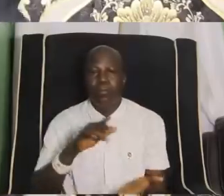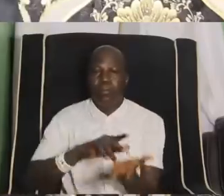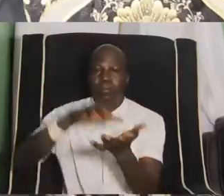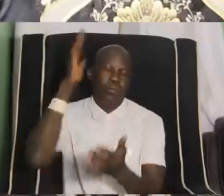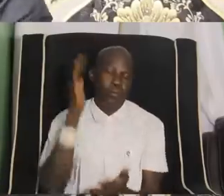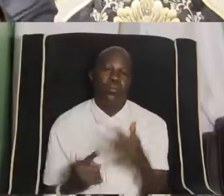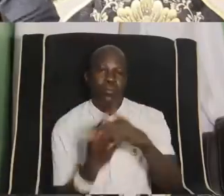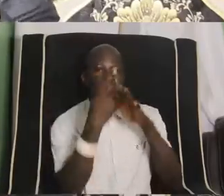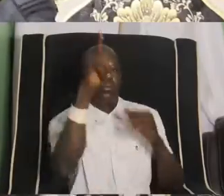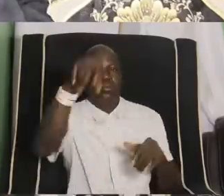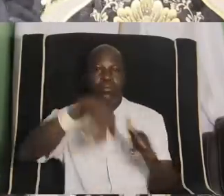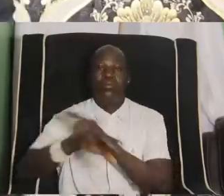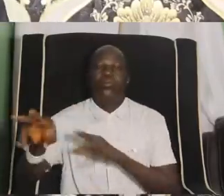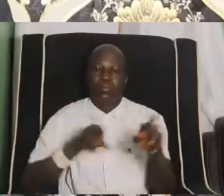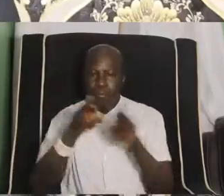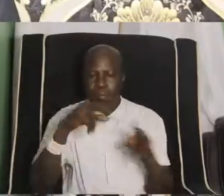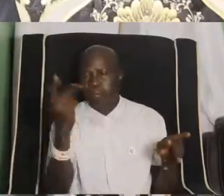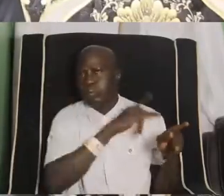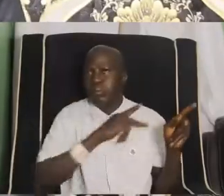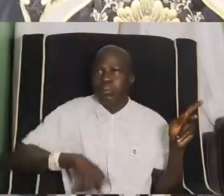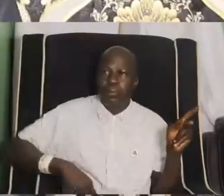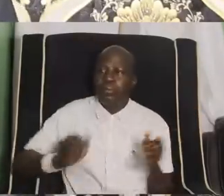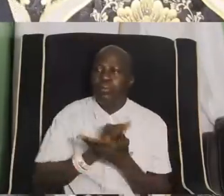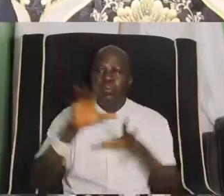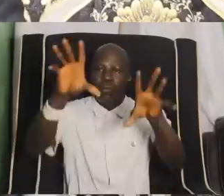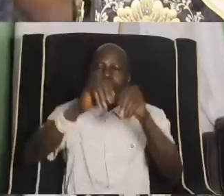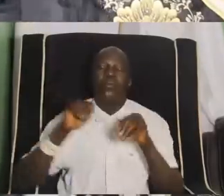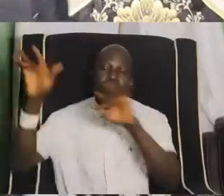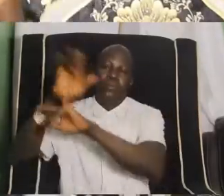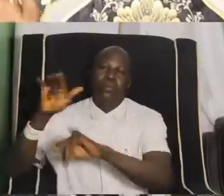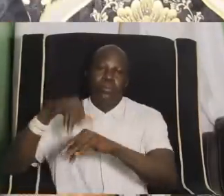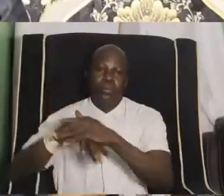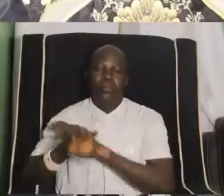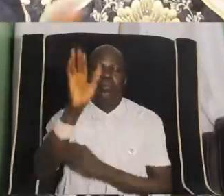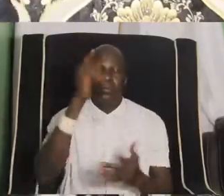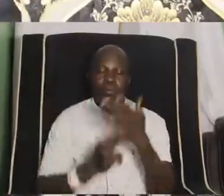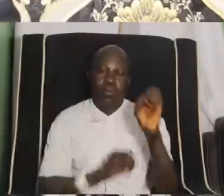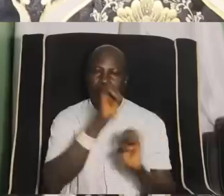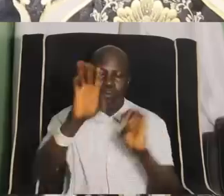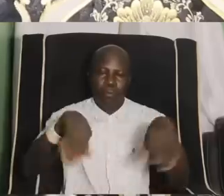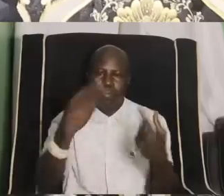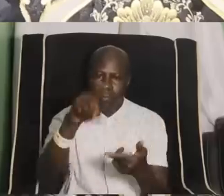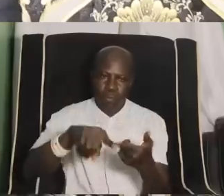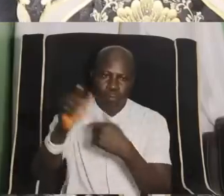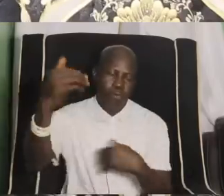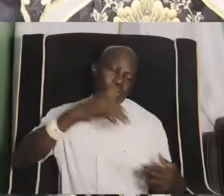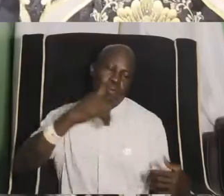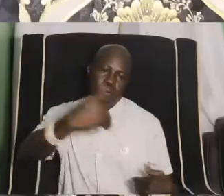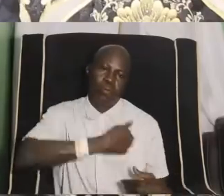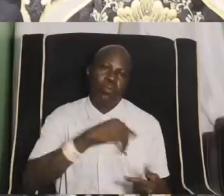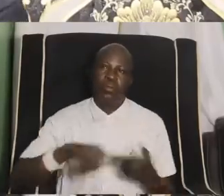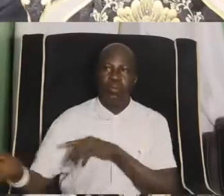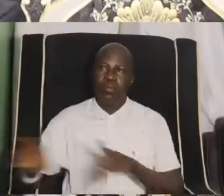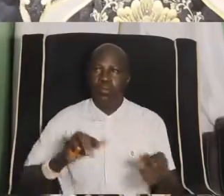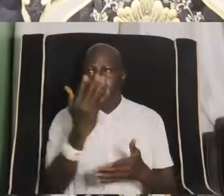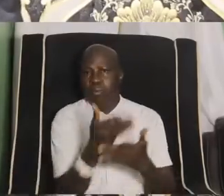jade amen wa se bi oba amen wa ra anuga amen follow ba fi si olokun god that lay it in your heart lati se oko